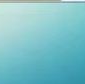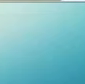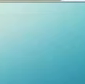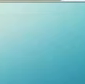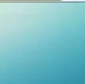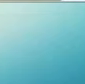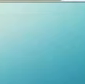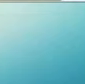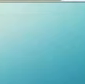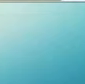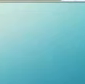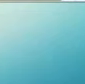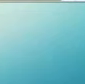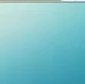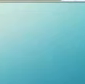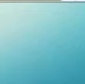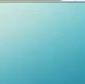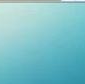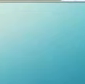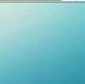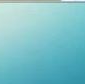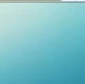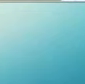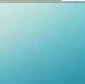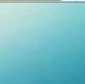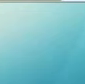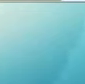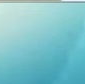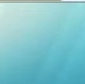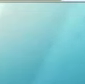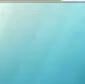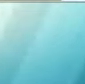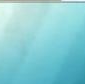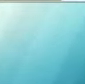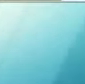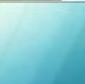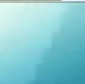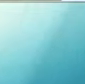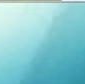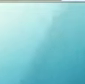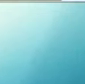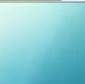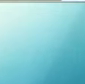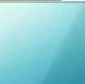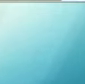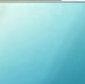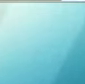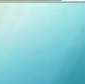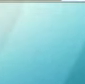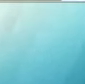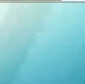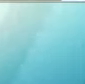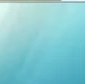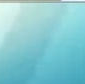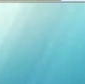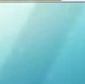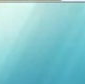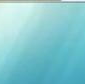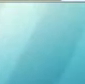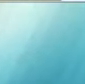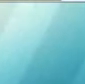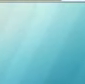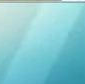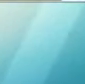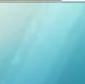the Royal Thai Consulate in Kolkata. Yesterday and the day before, we had the facilitation